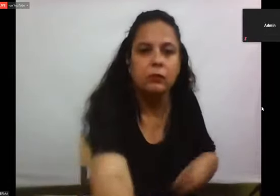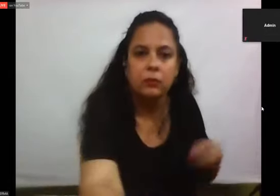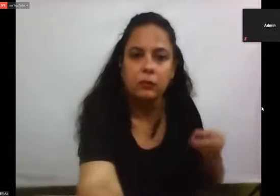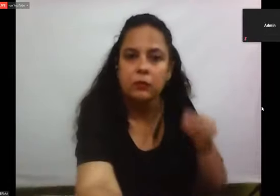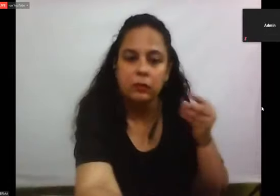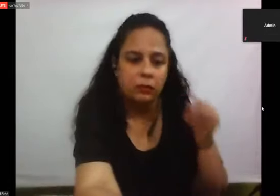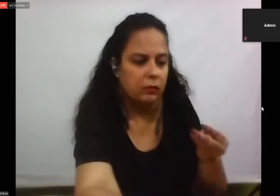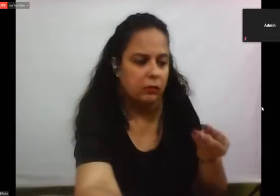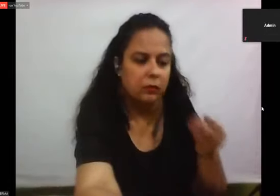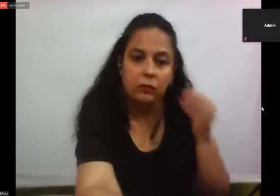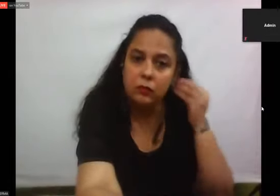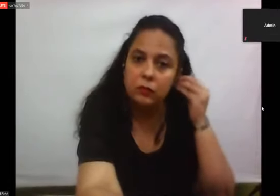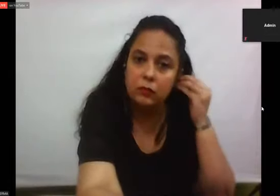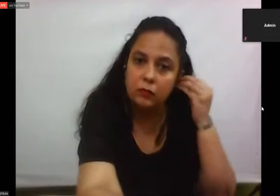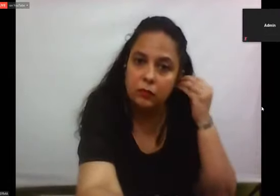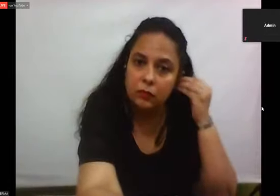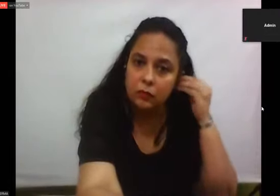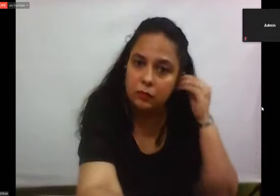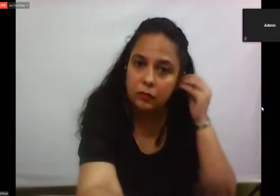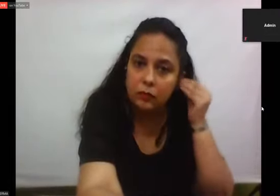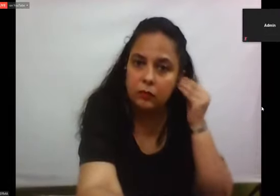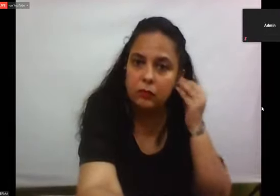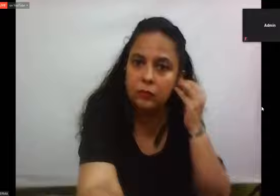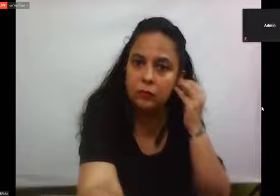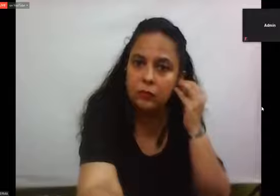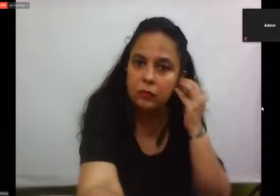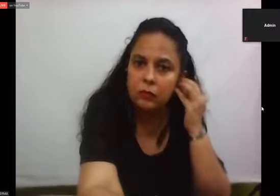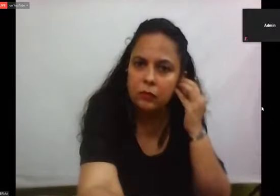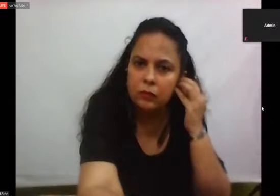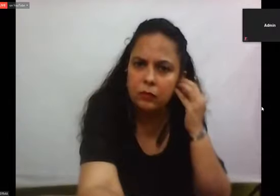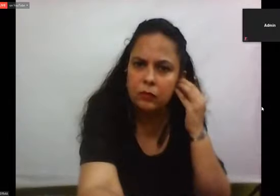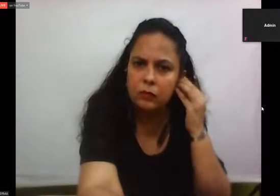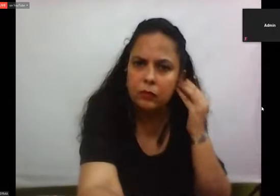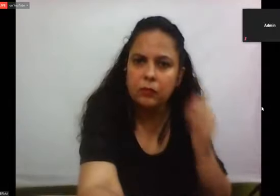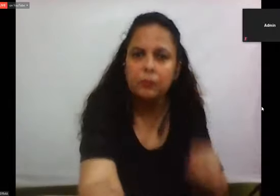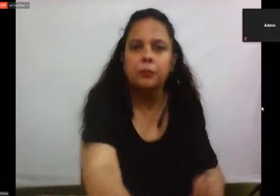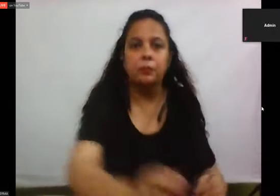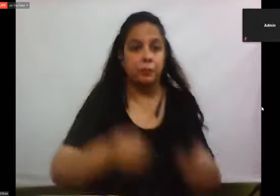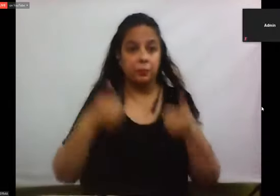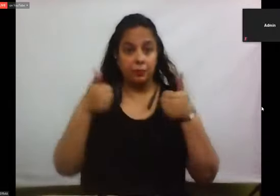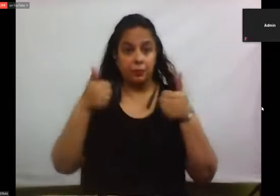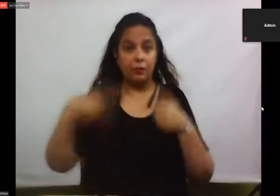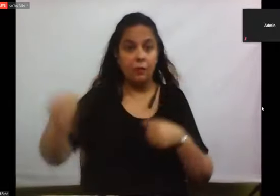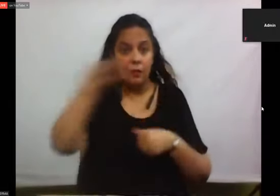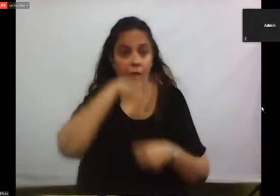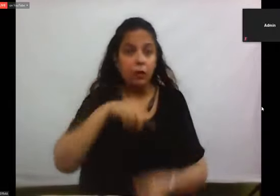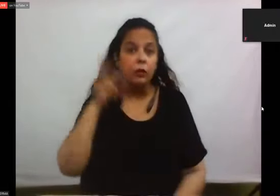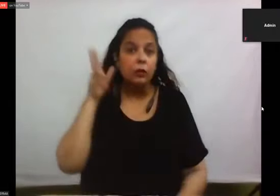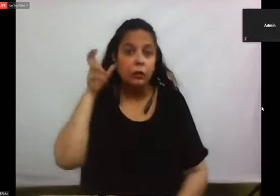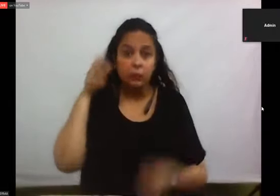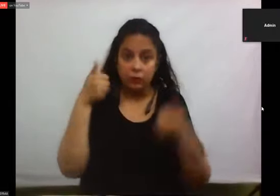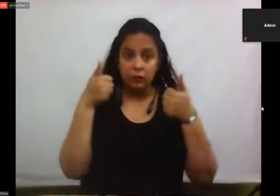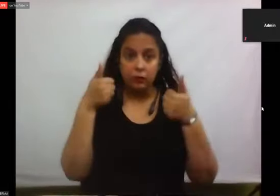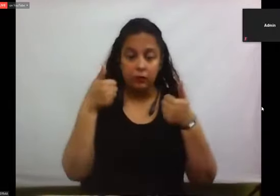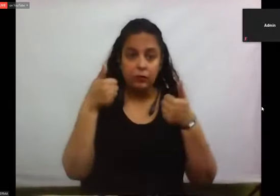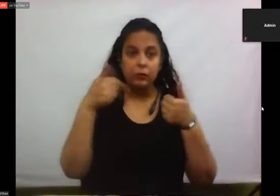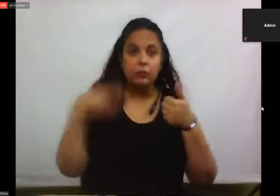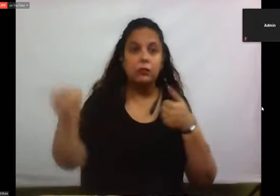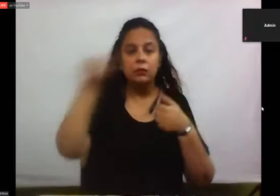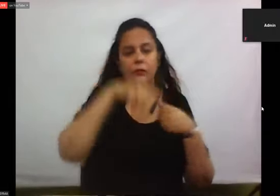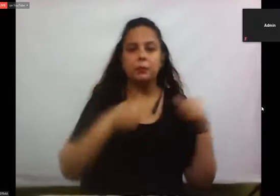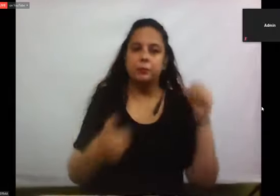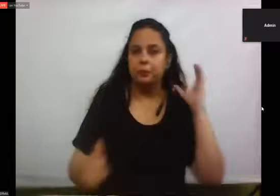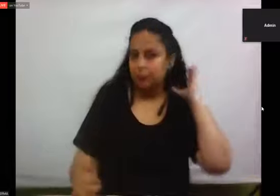Rashmi? I'm doing the presentation. Okay. Everybody, am I audible? Yes ma'am,